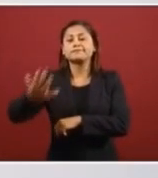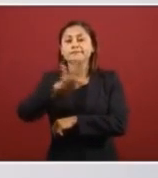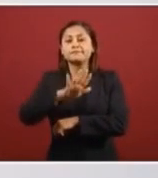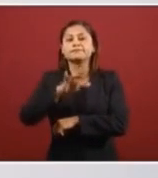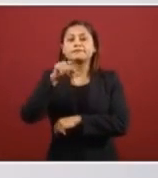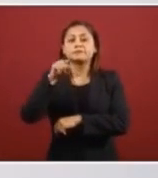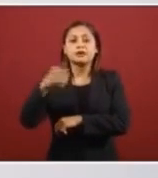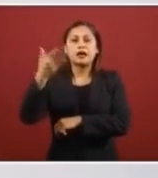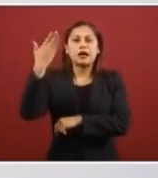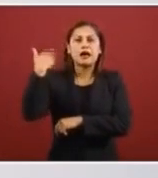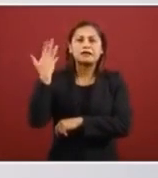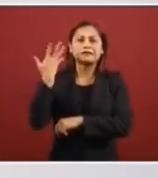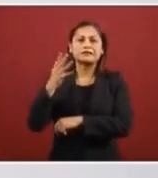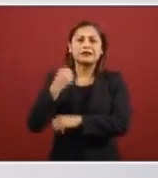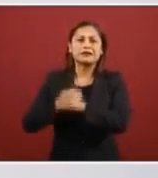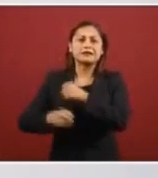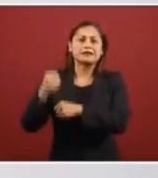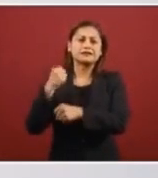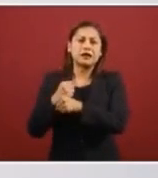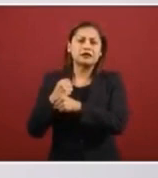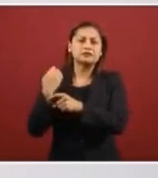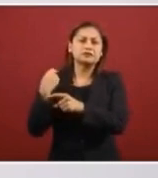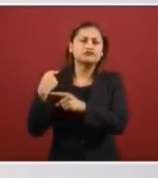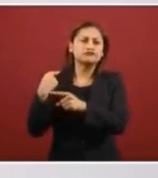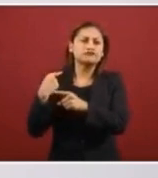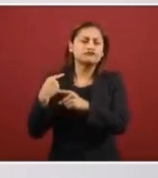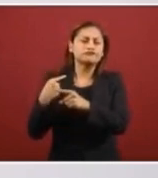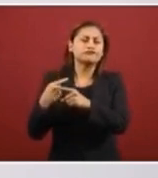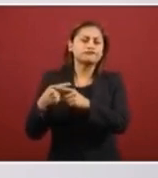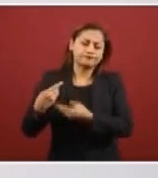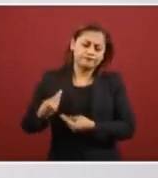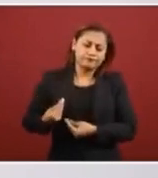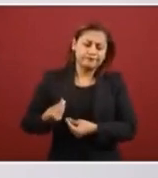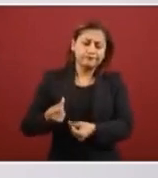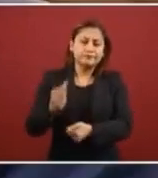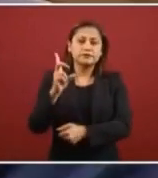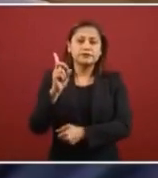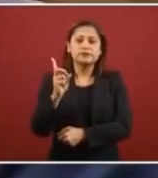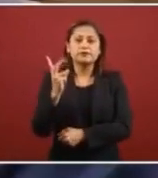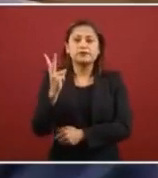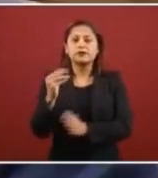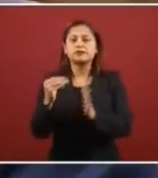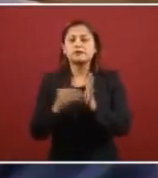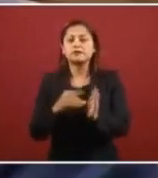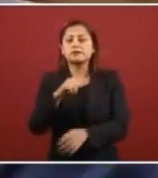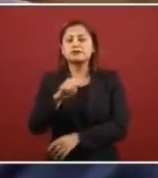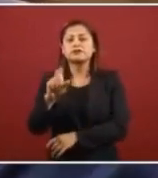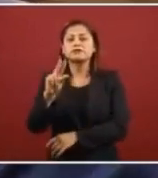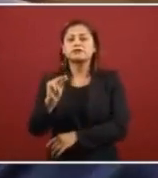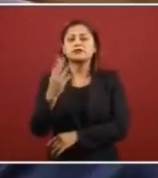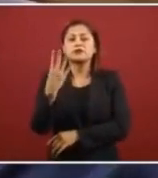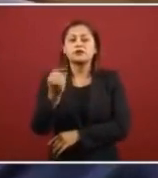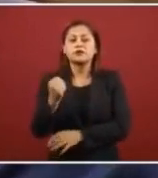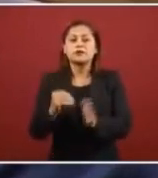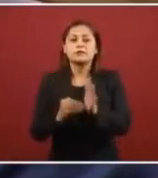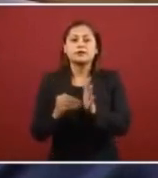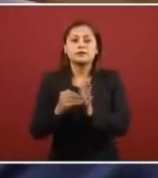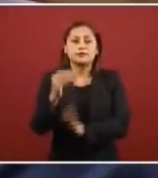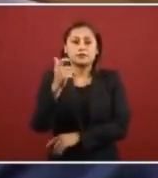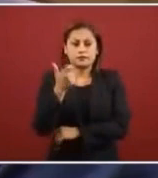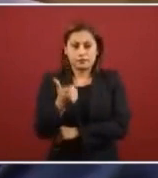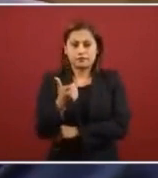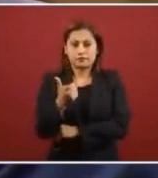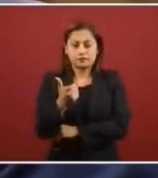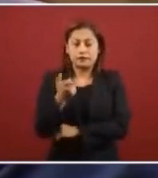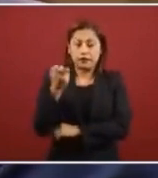more than 10 years to finish that meant an investment of 32 million a hundred and eighty-nine thousand